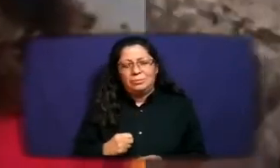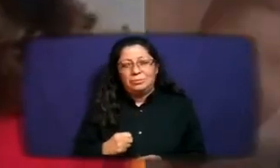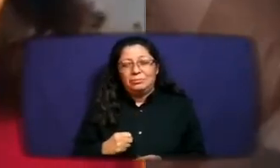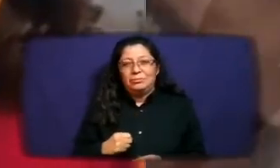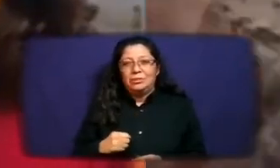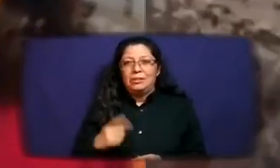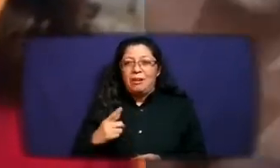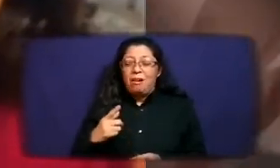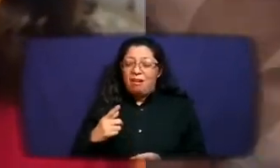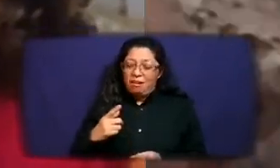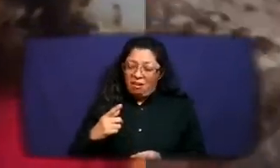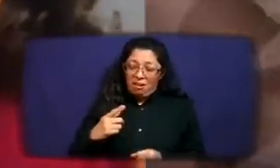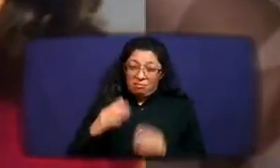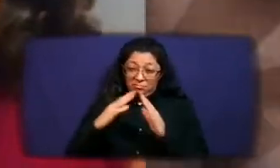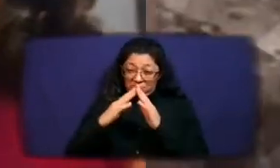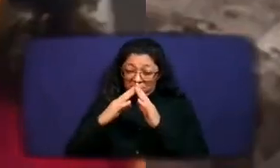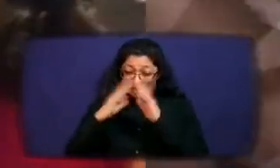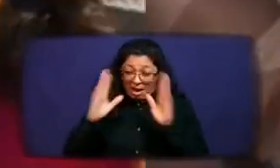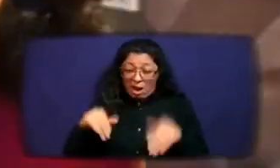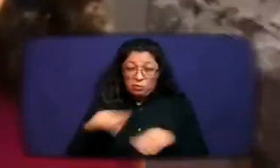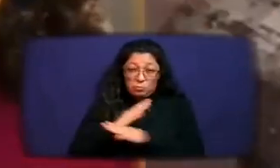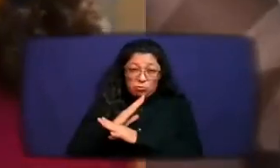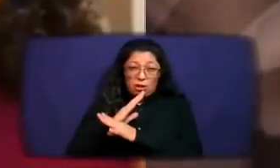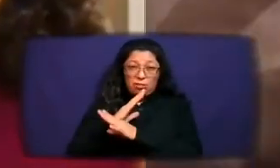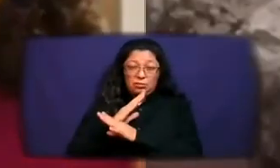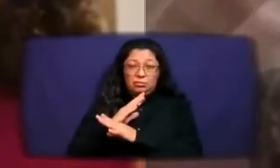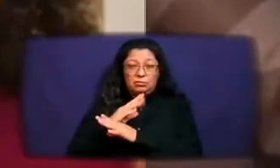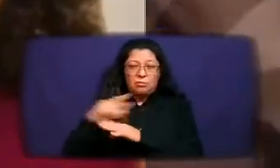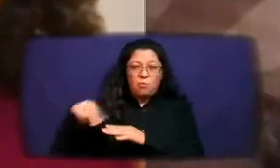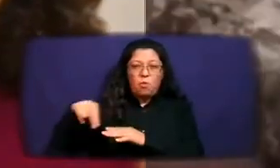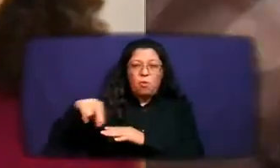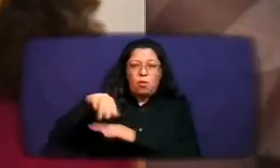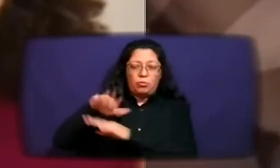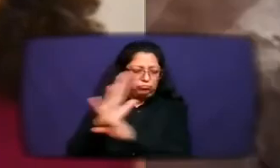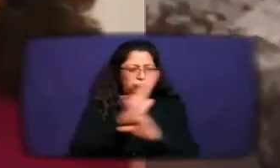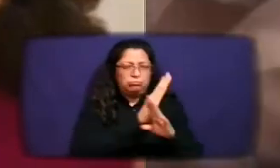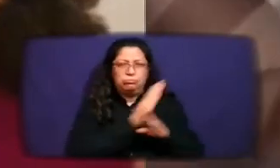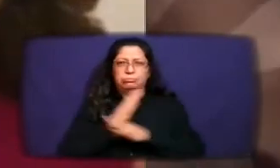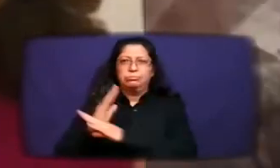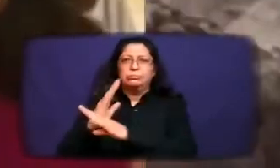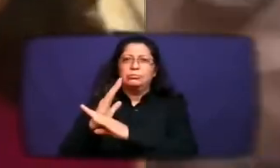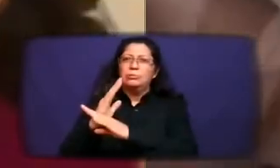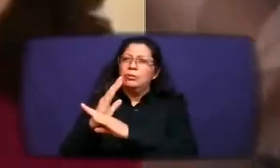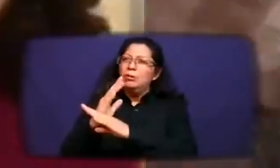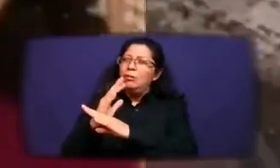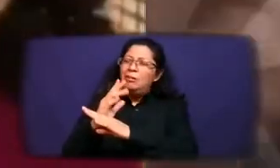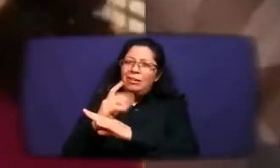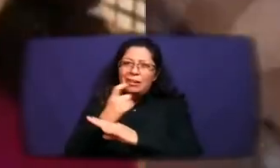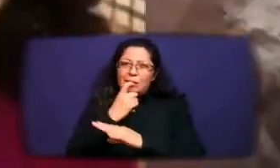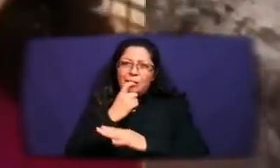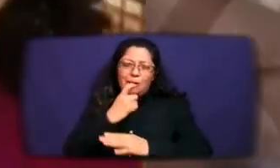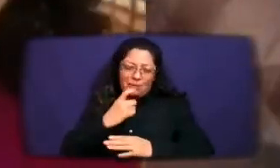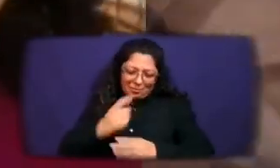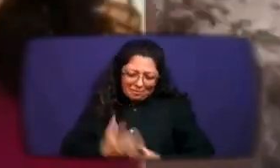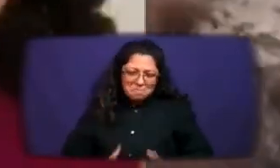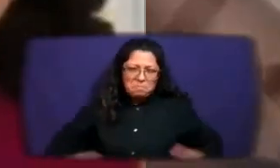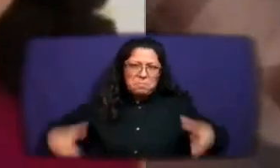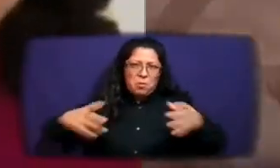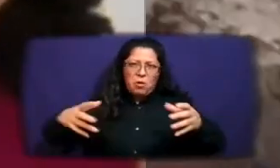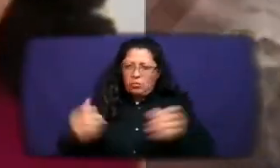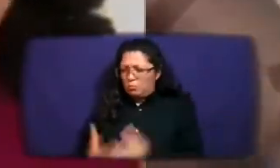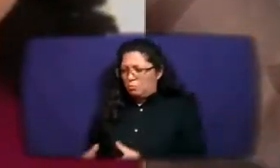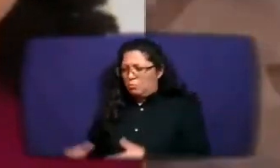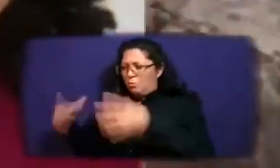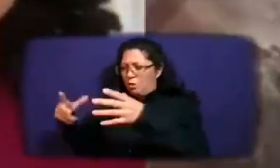Walk a circle of protection around the house. Throw away barrels and barrels of